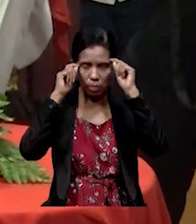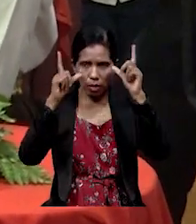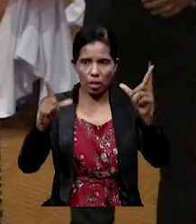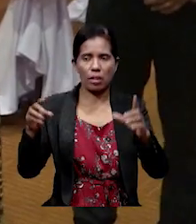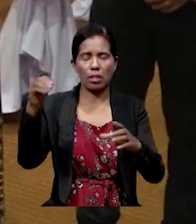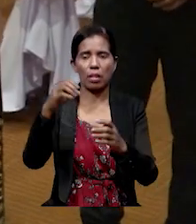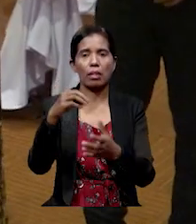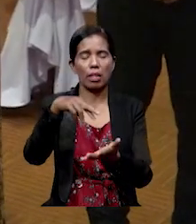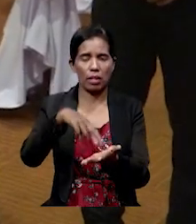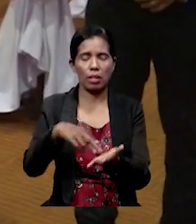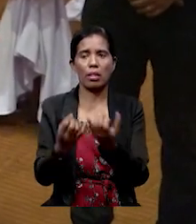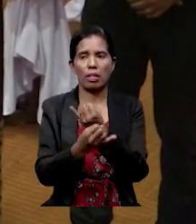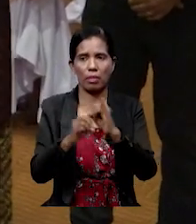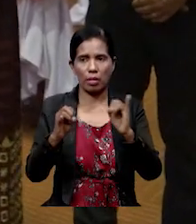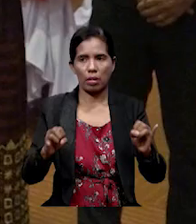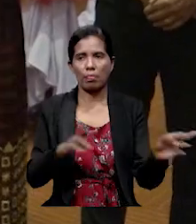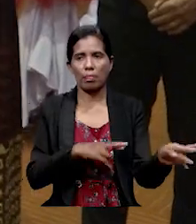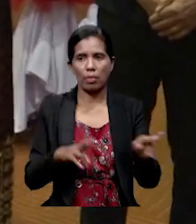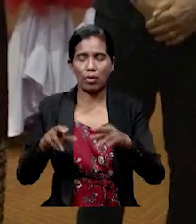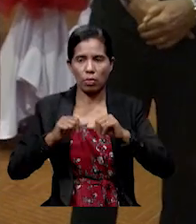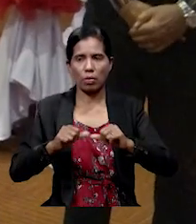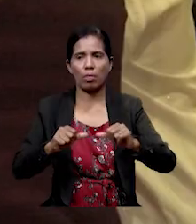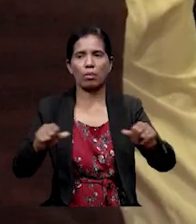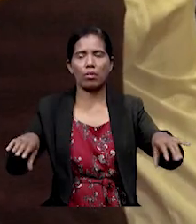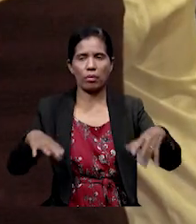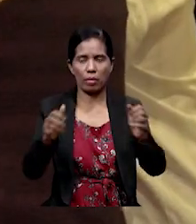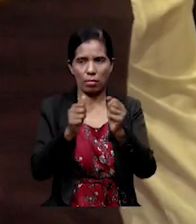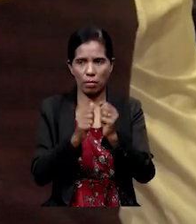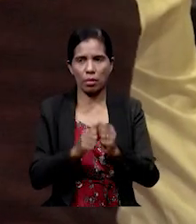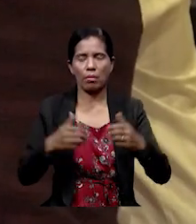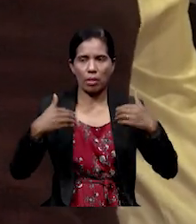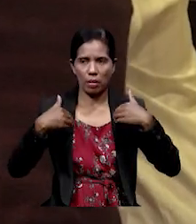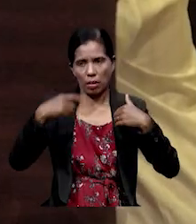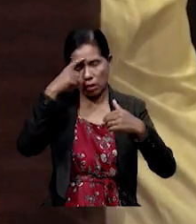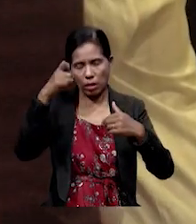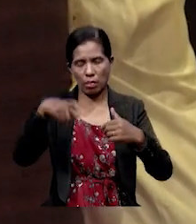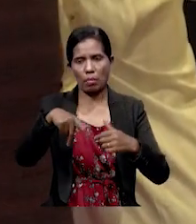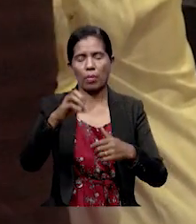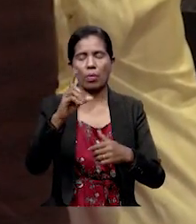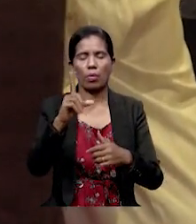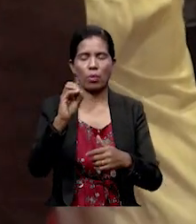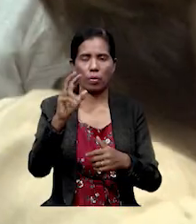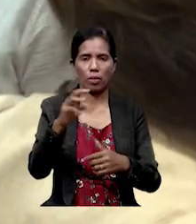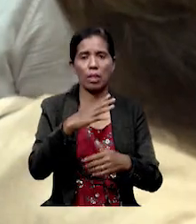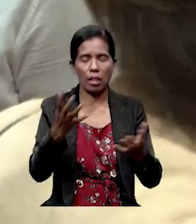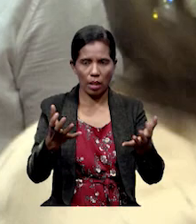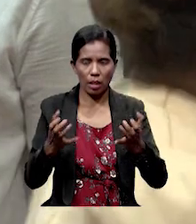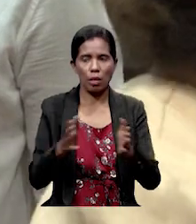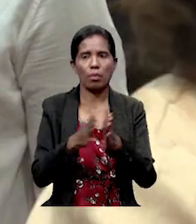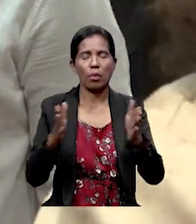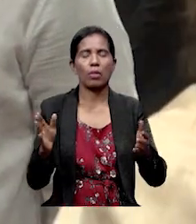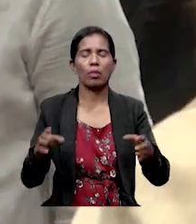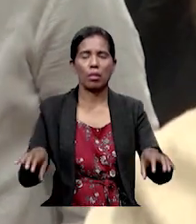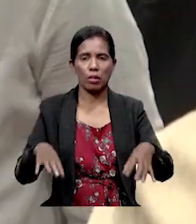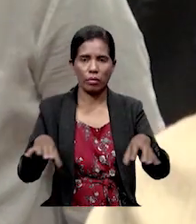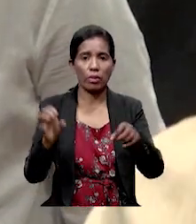na independência. Tamba ne pronto a tu continua metin relação nebe iha, tamba Polónia iha interesse bot ho de promove relação iha